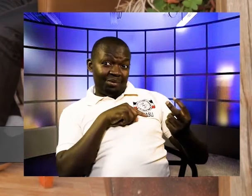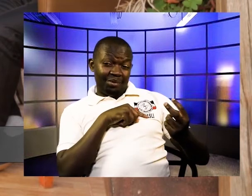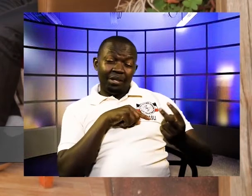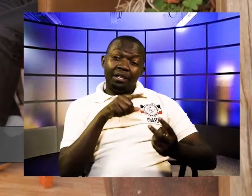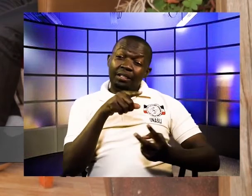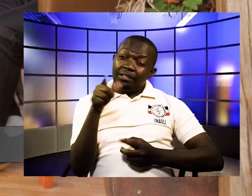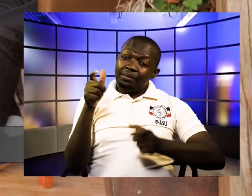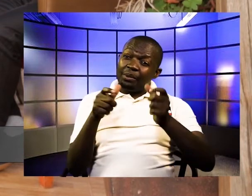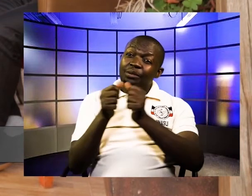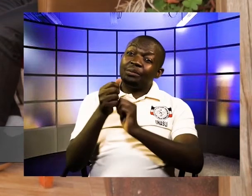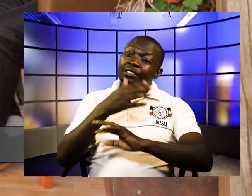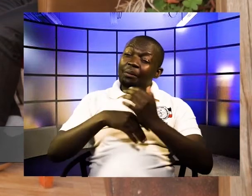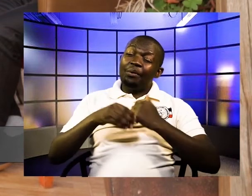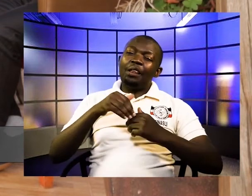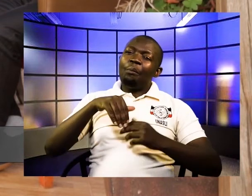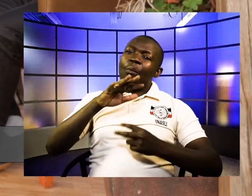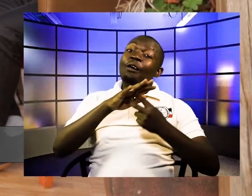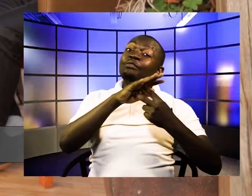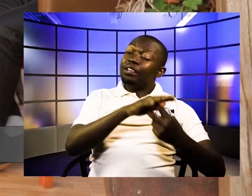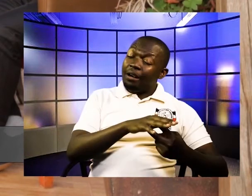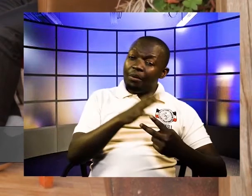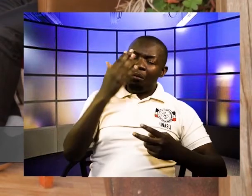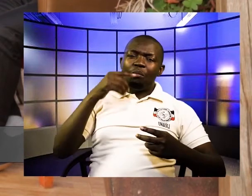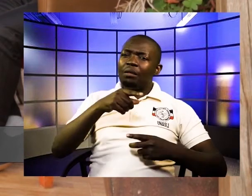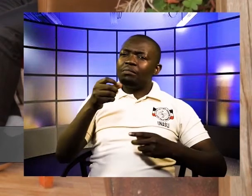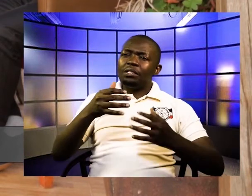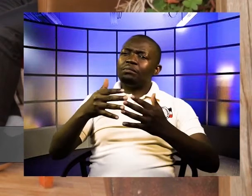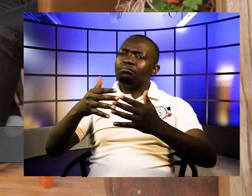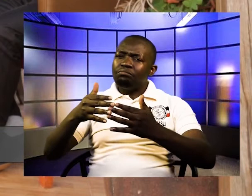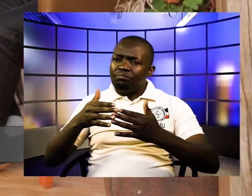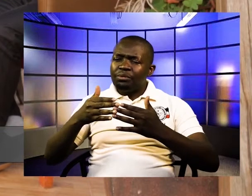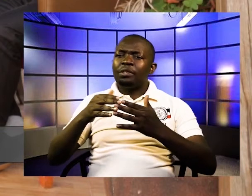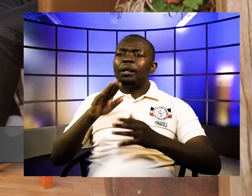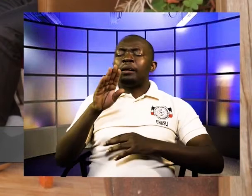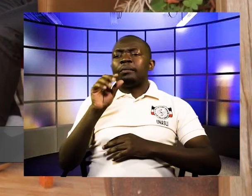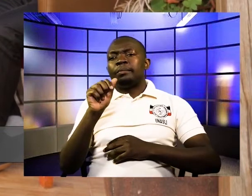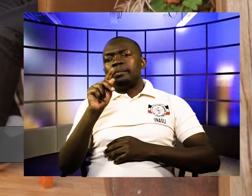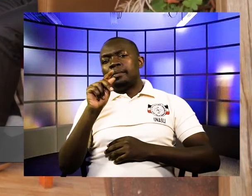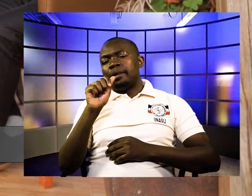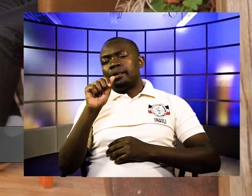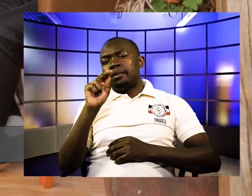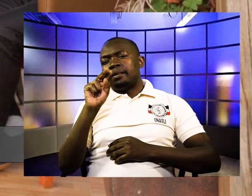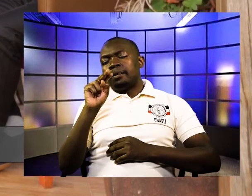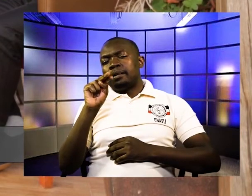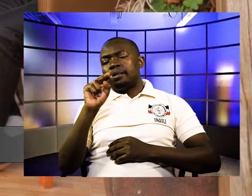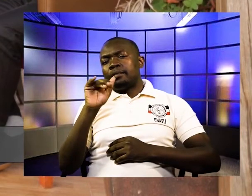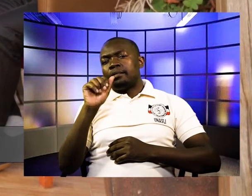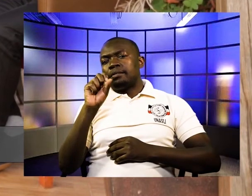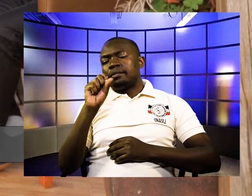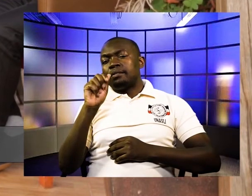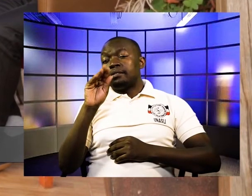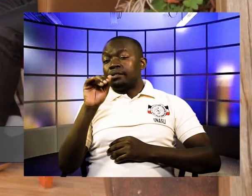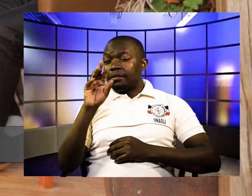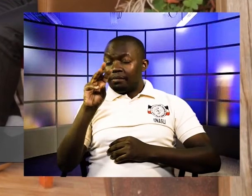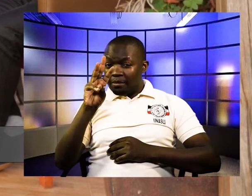abaliko obulemu bali more vulnerable okubeera nga bakabasanyizibwa abo abantu abataliko obulemu. Era tulaba nti